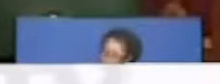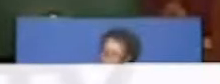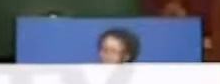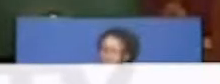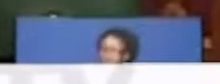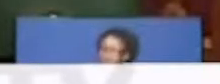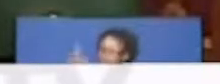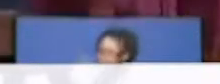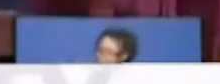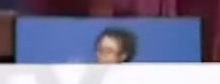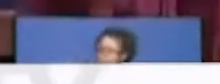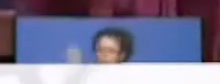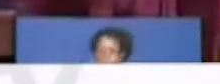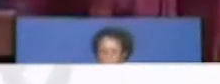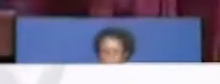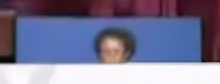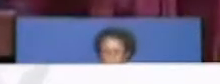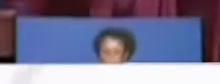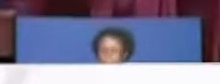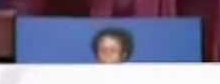October